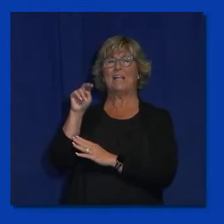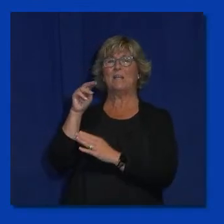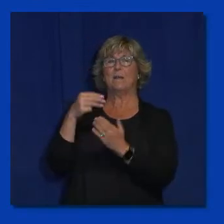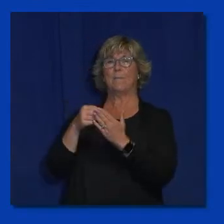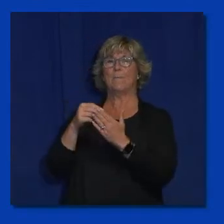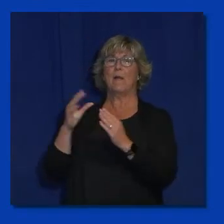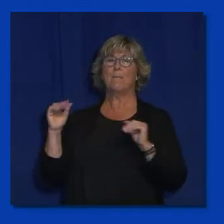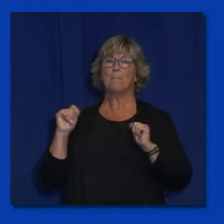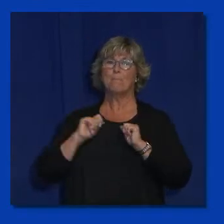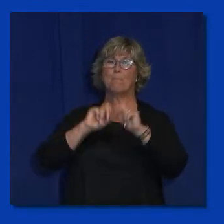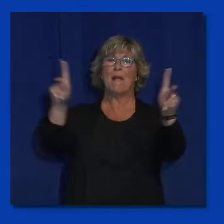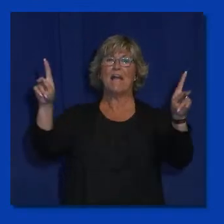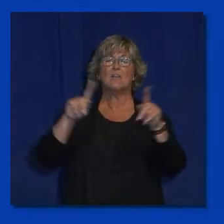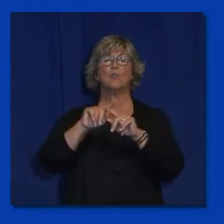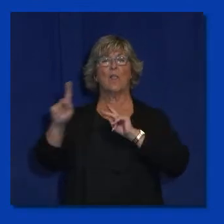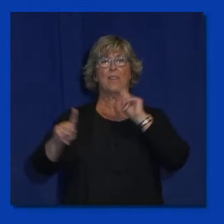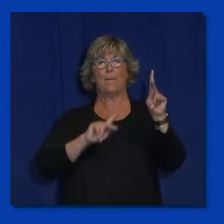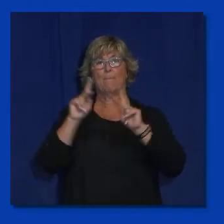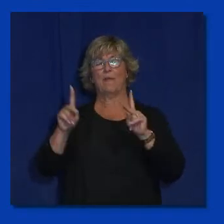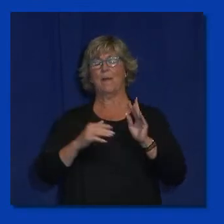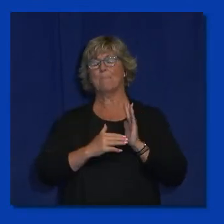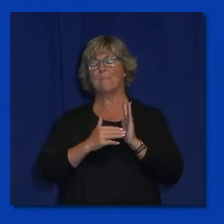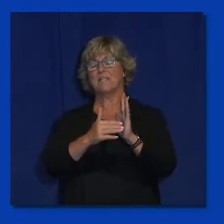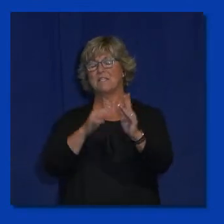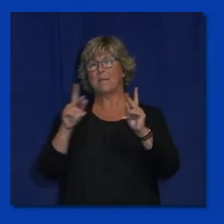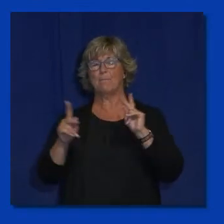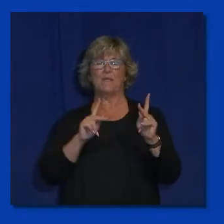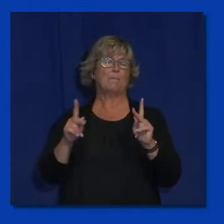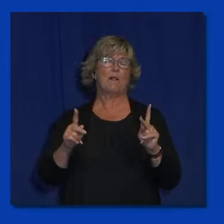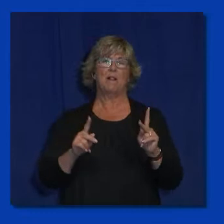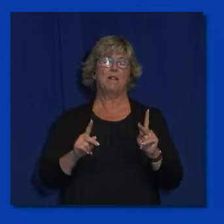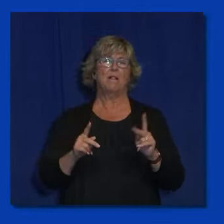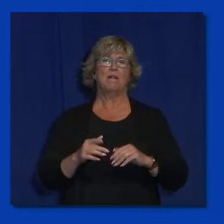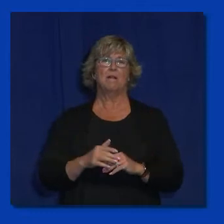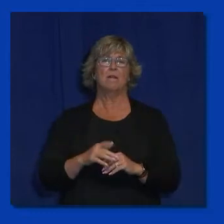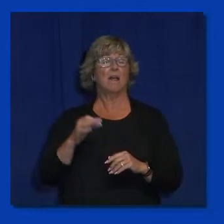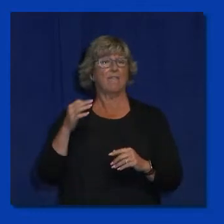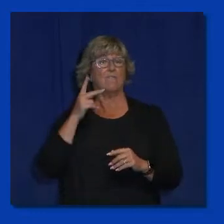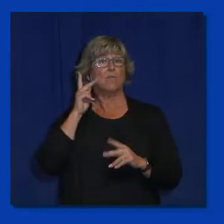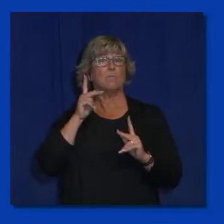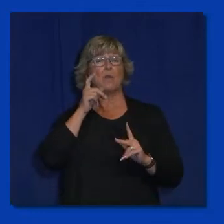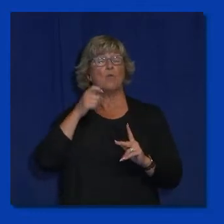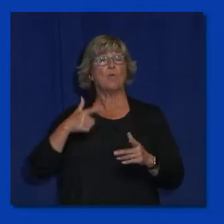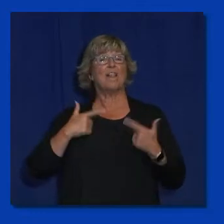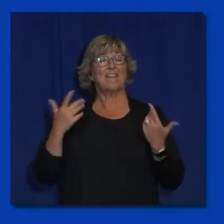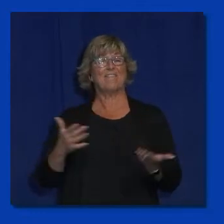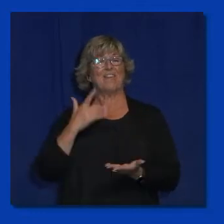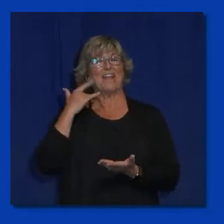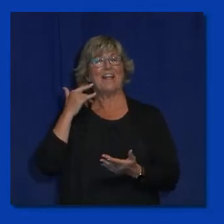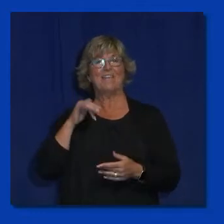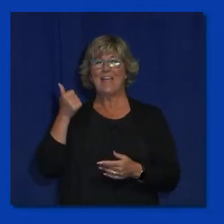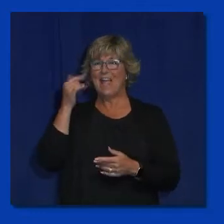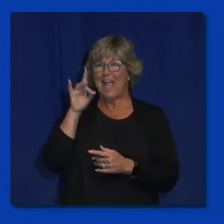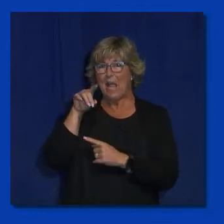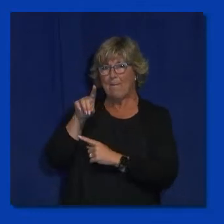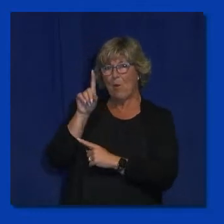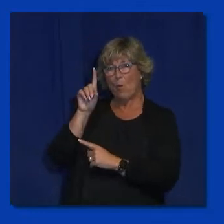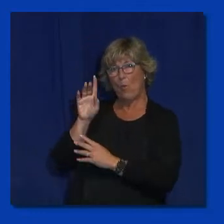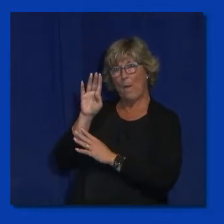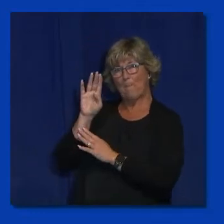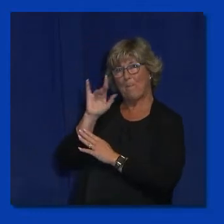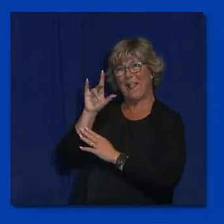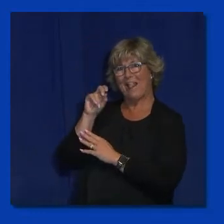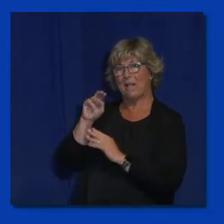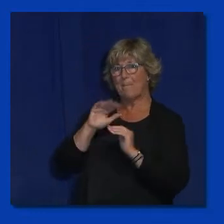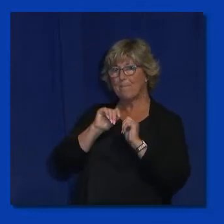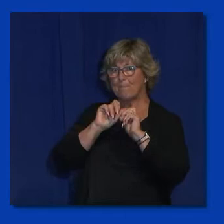back in the pockets of millions and millions, tens of millions of Californians. $18.1 billion